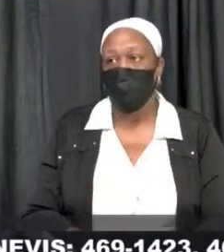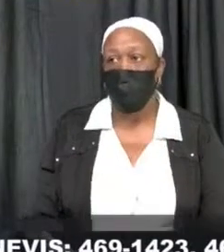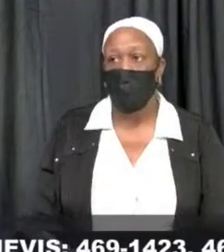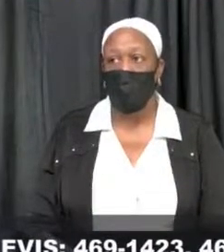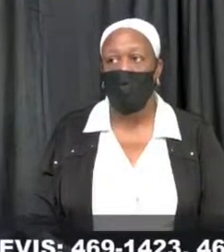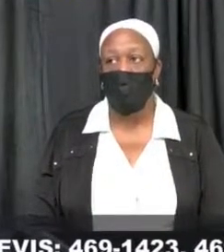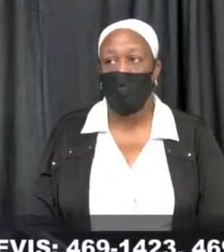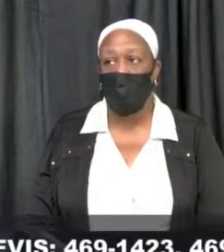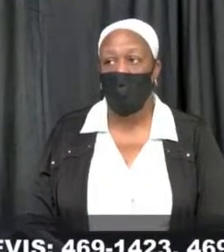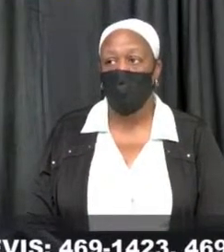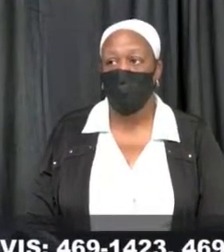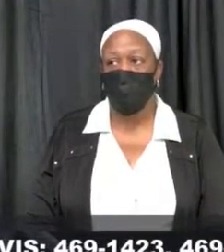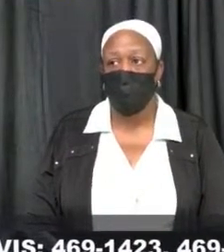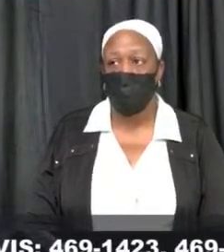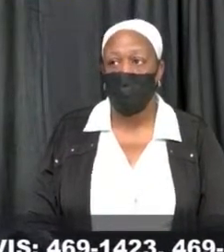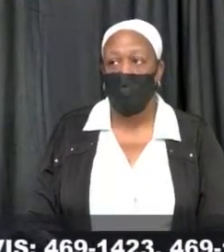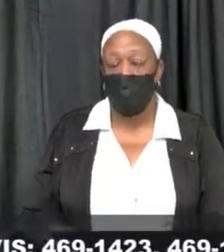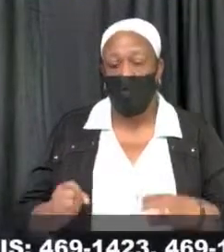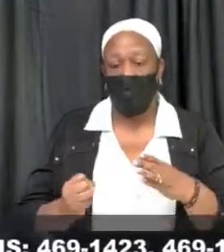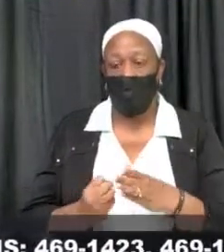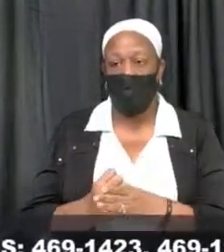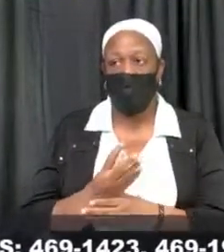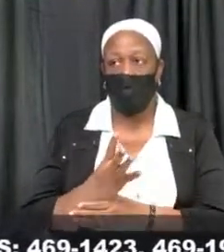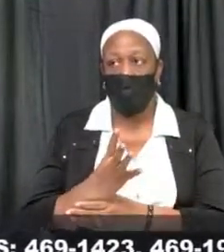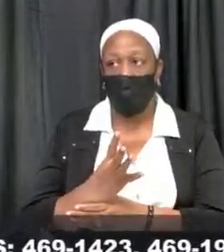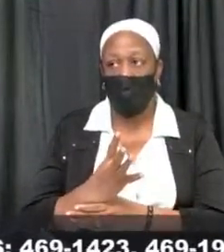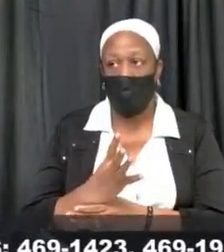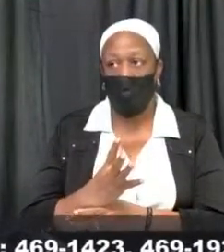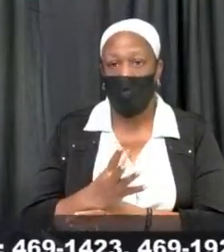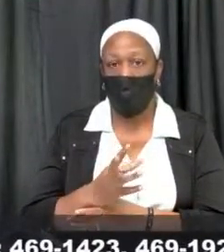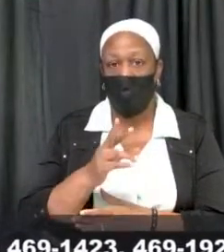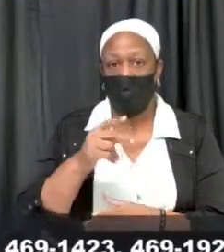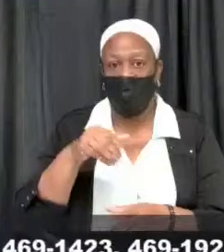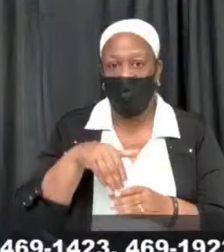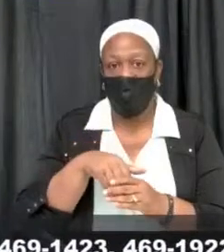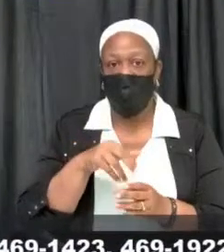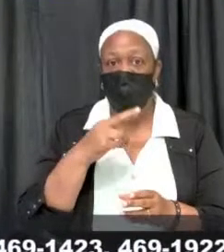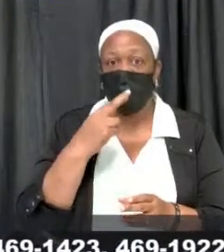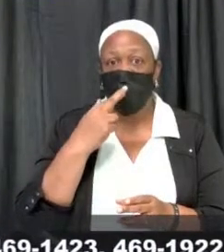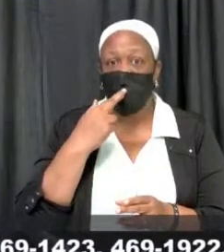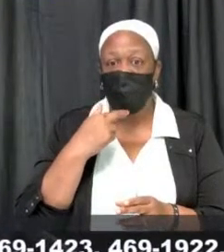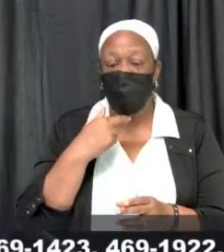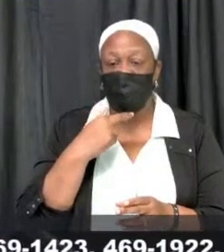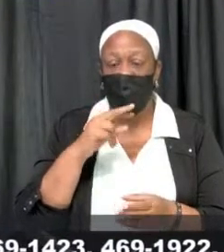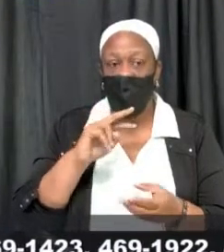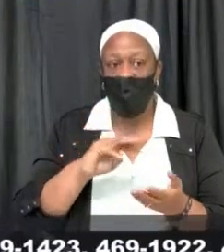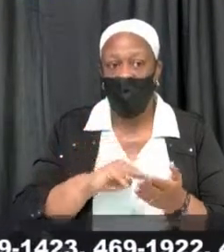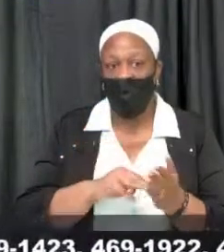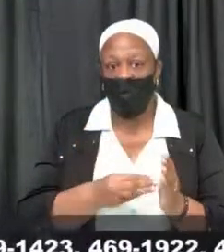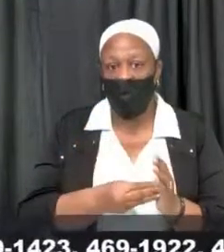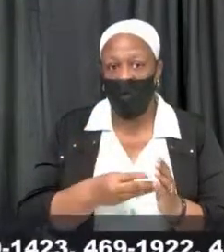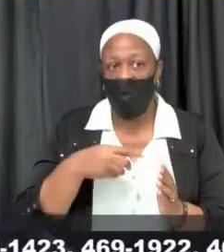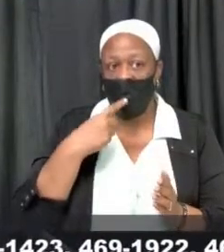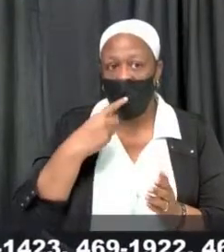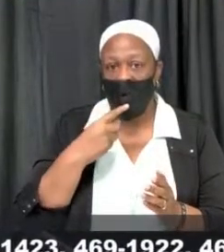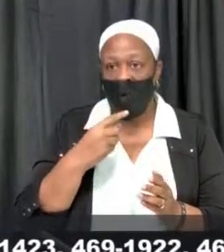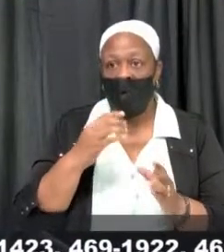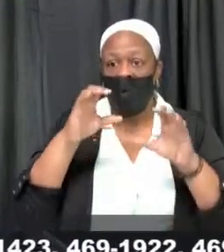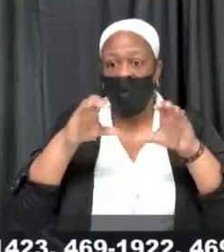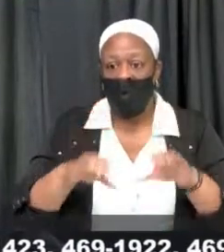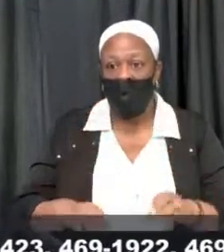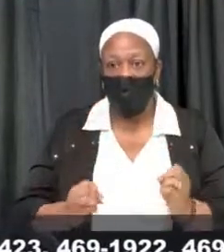volcano remains at alert level red, meaning that there could be